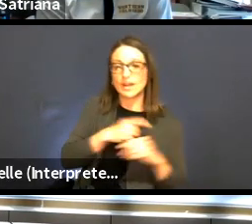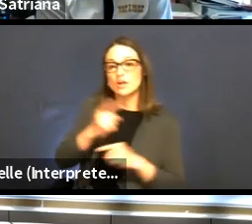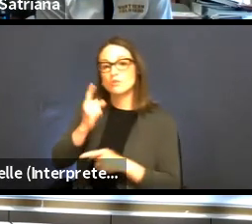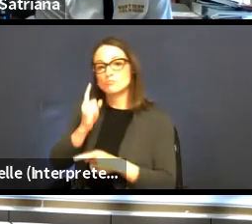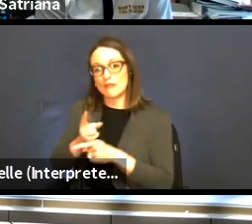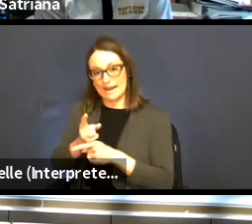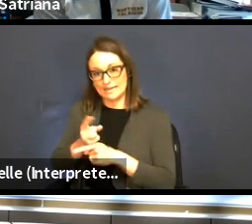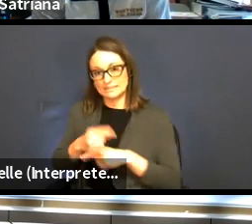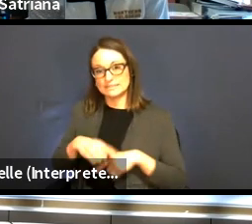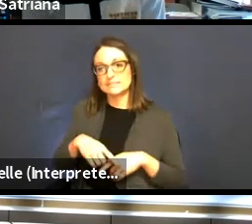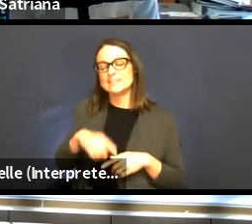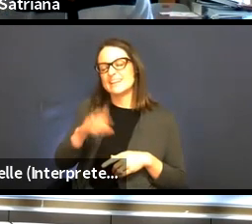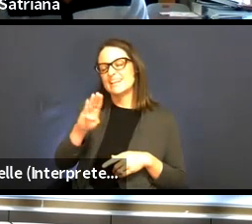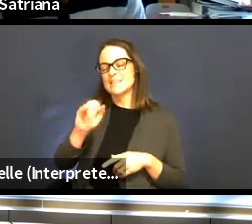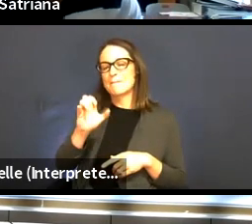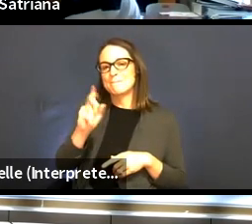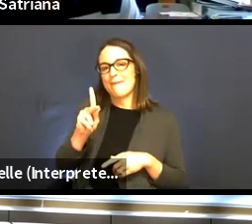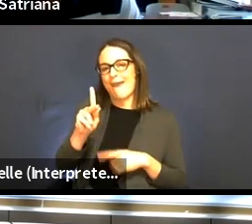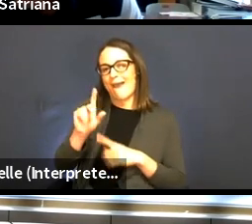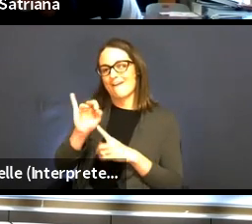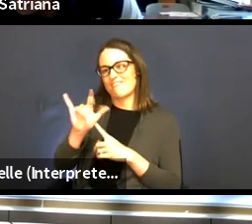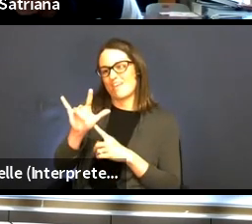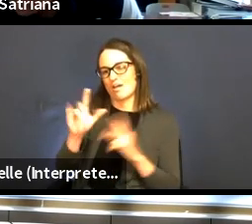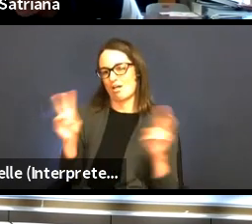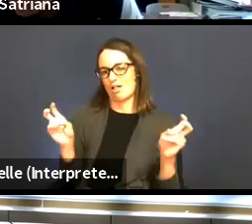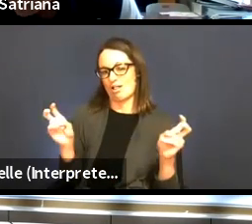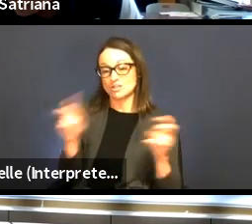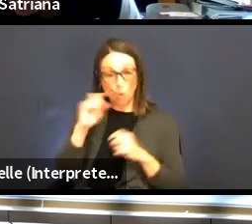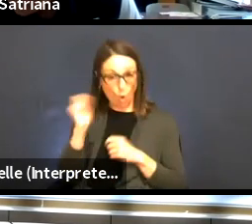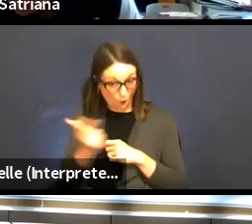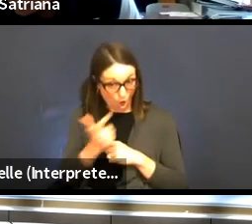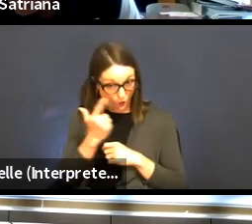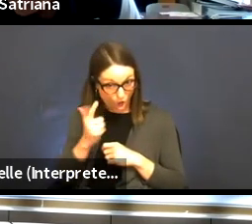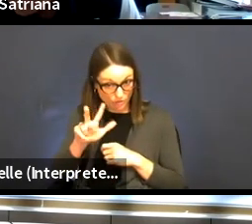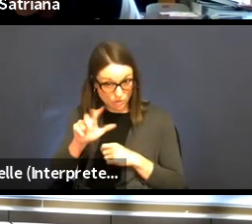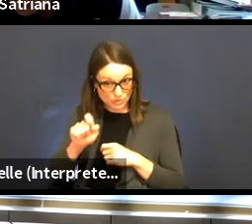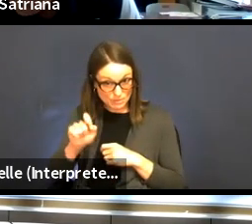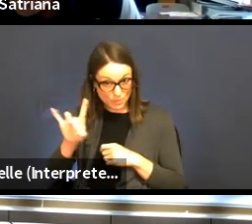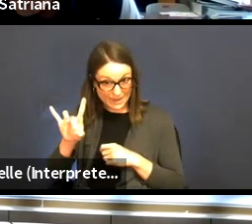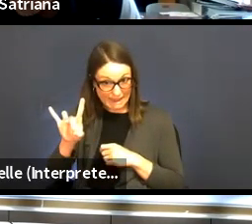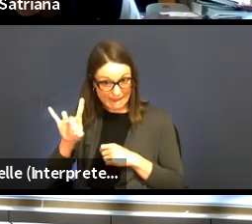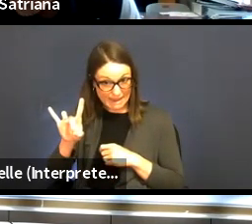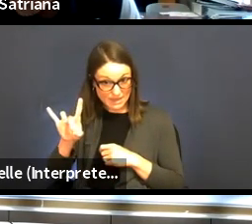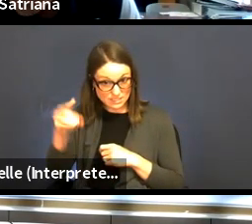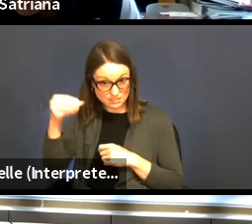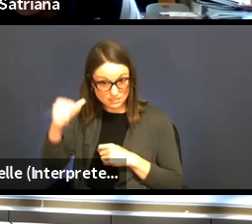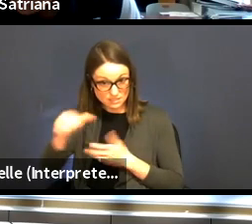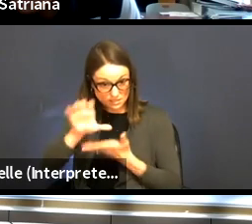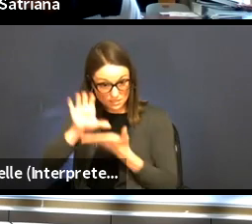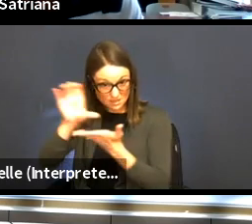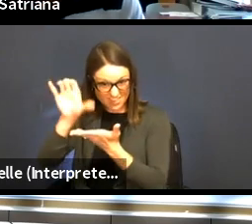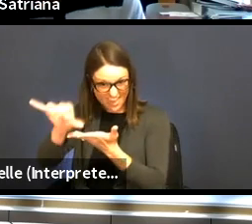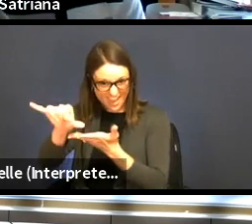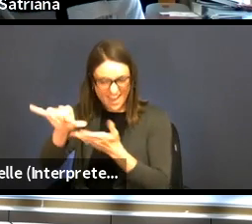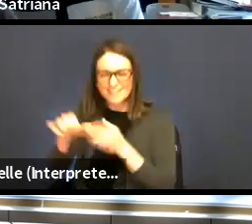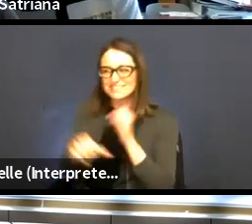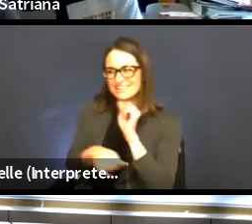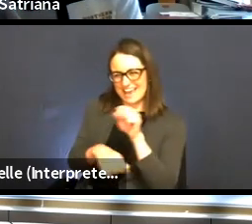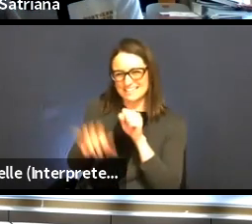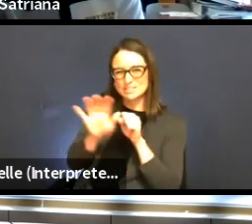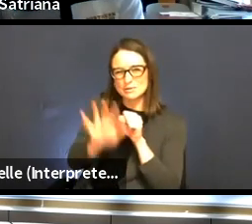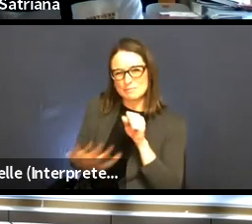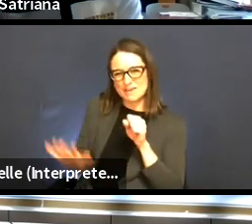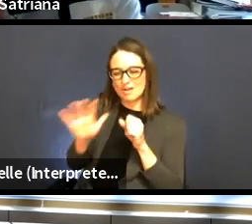so all of that 3.8 is being used for that? Yes, because the total amount will be something over 4 million, so it